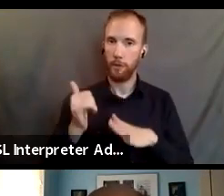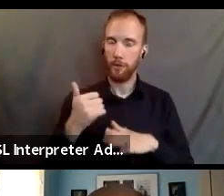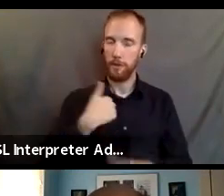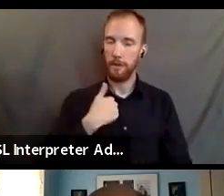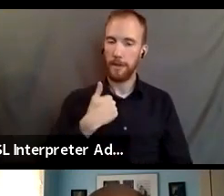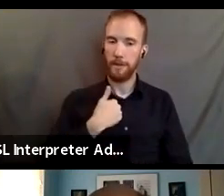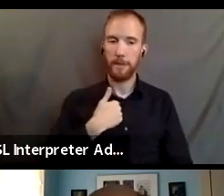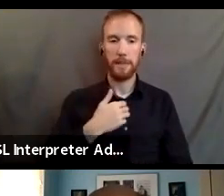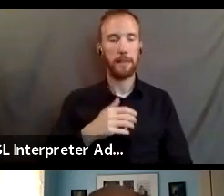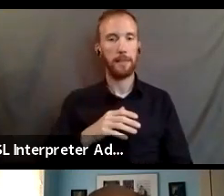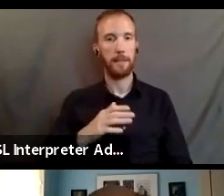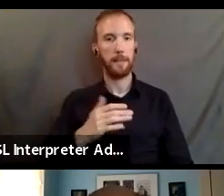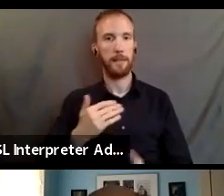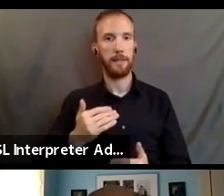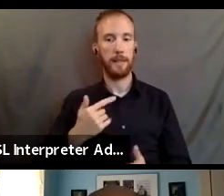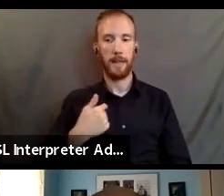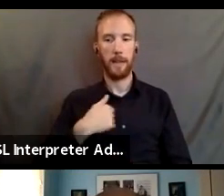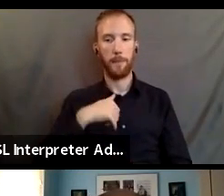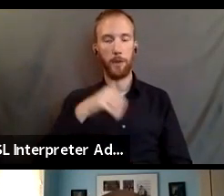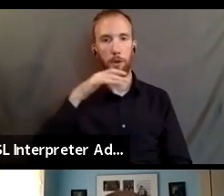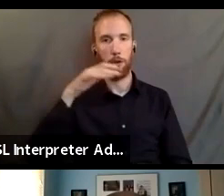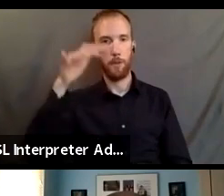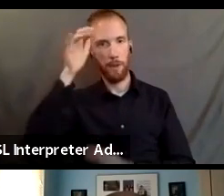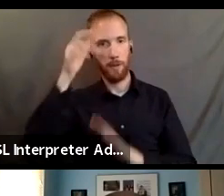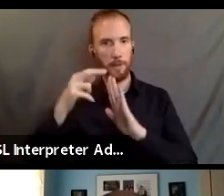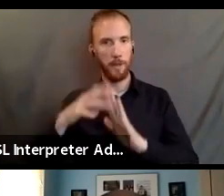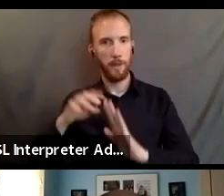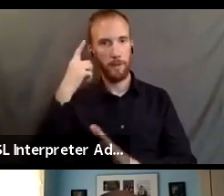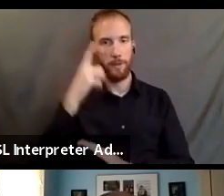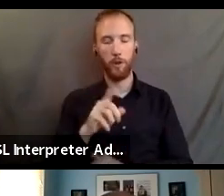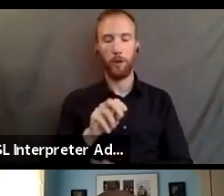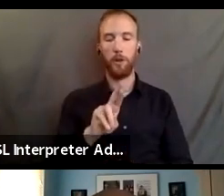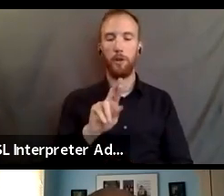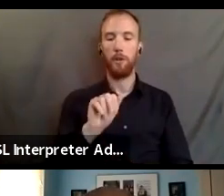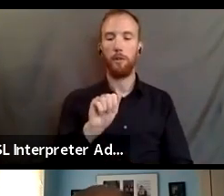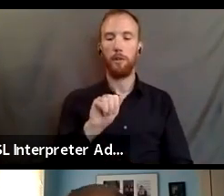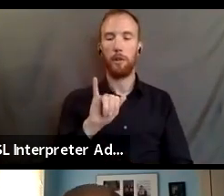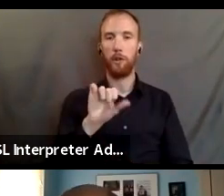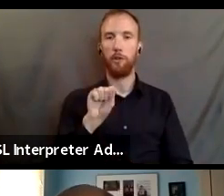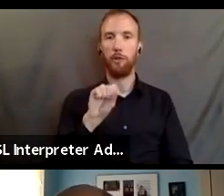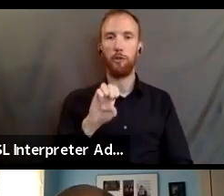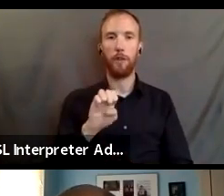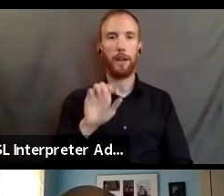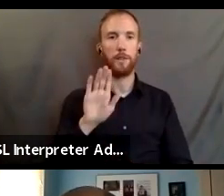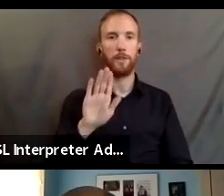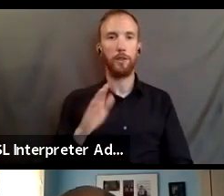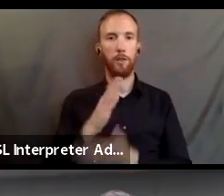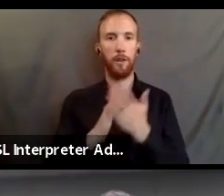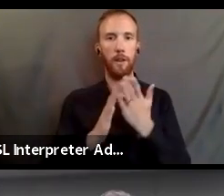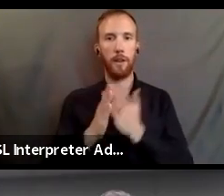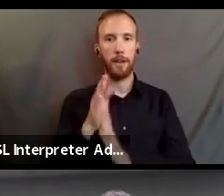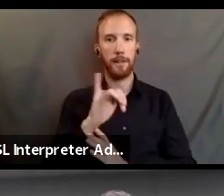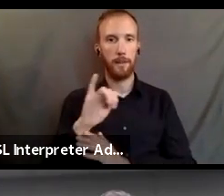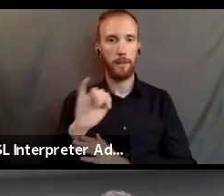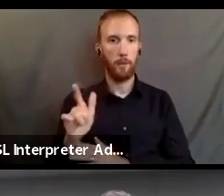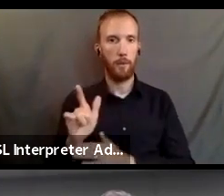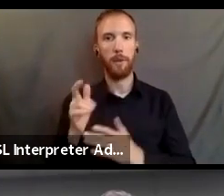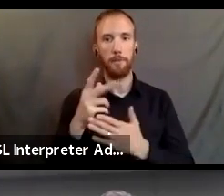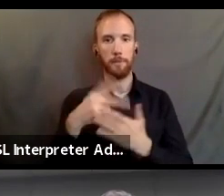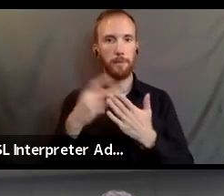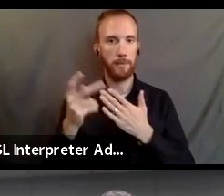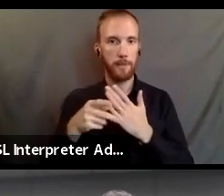my capacity as a parent advocate with raise your hand for illinois publication public education community group